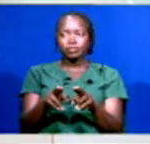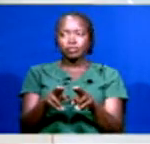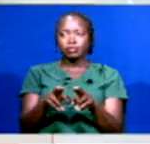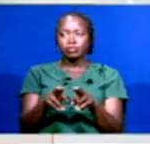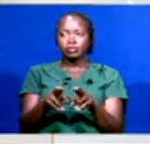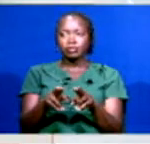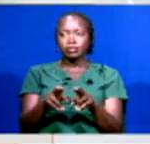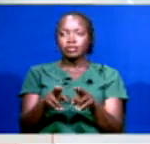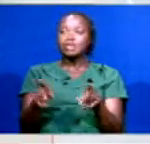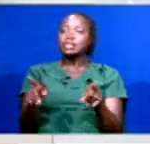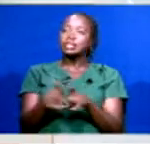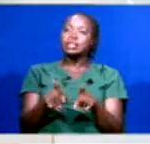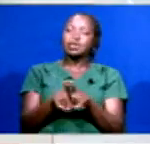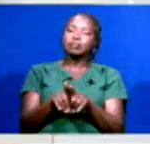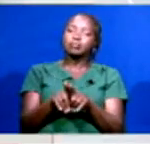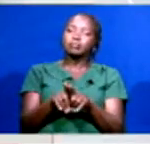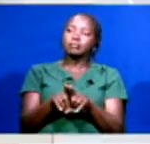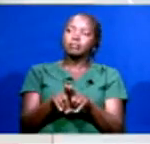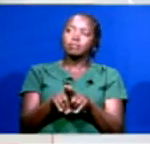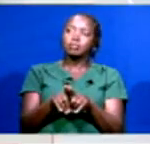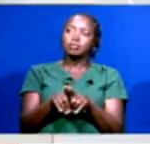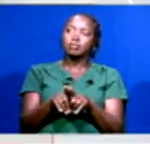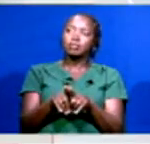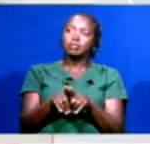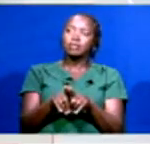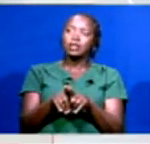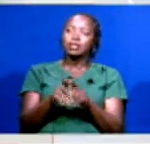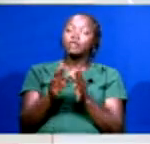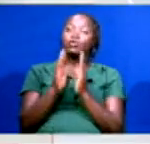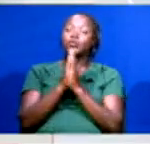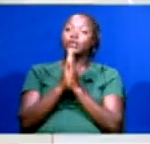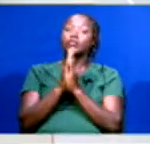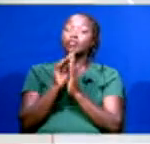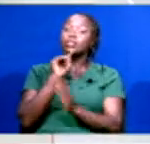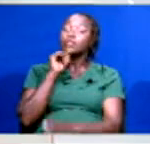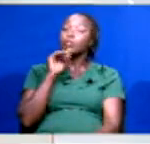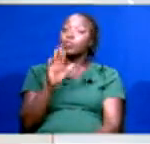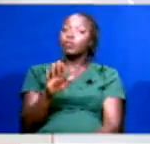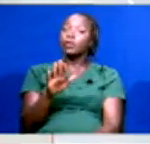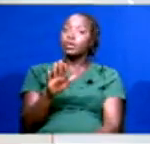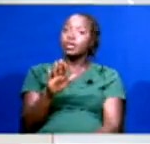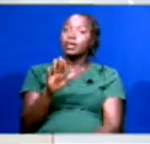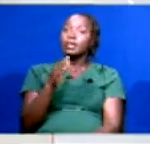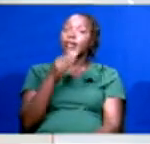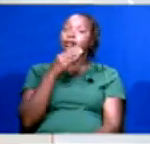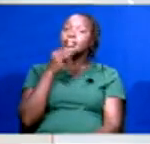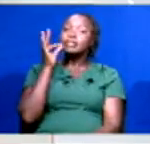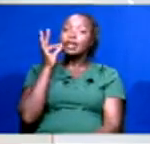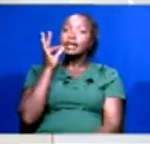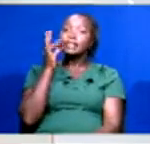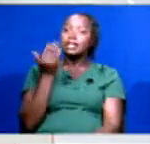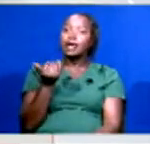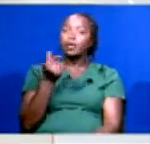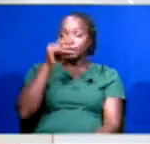On the same note, Bishop, ukamwombea huyu kijana wetu Johnson Sakaja akakuwa governor wa